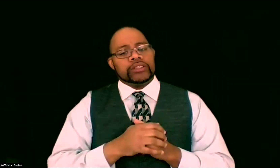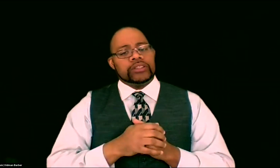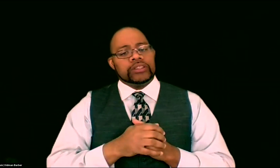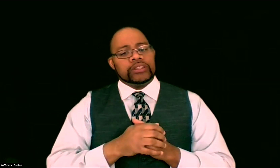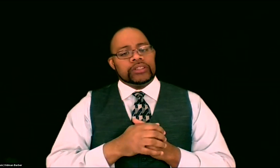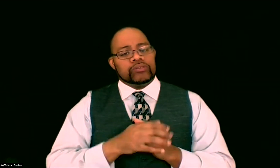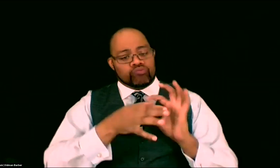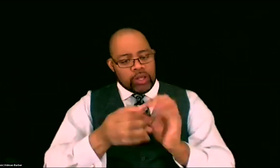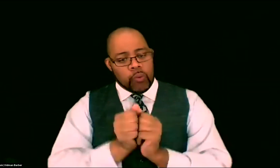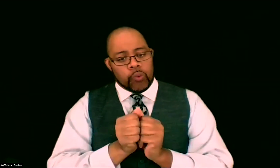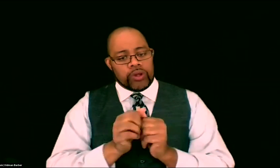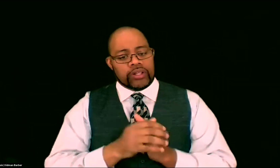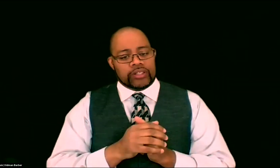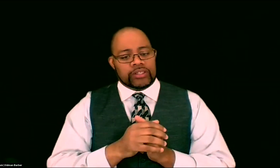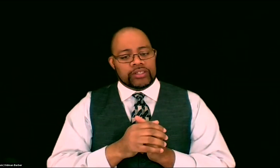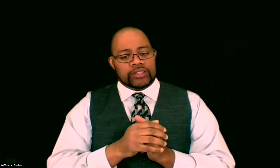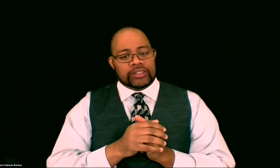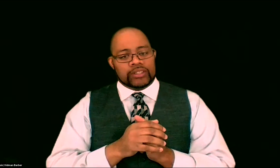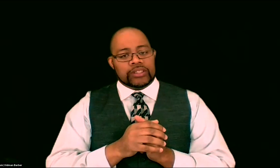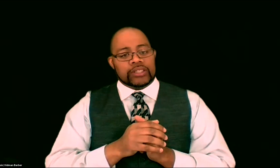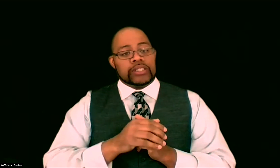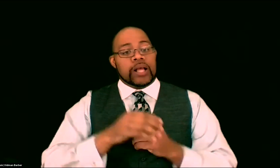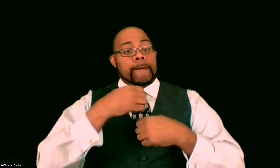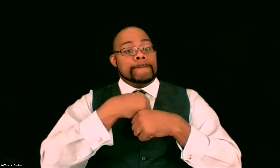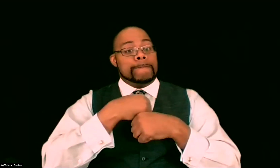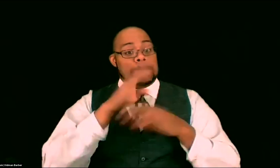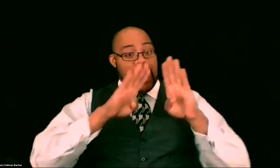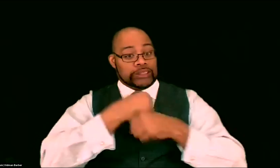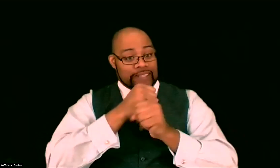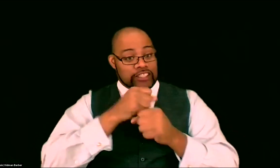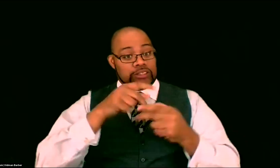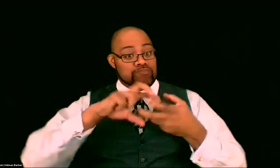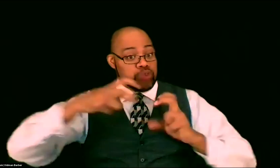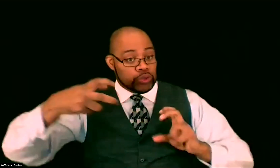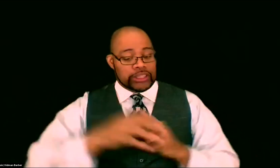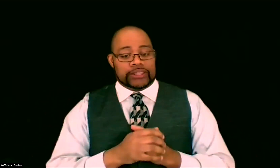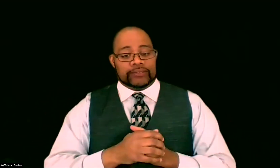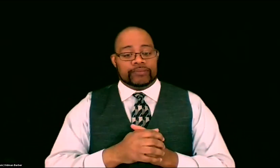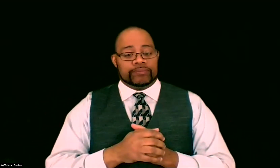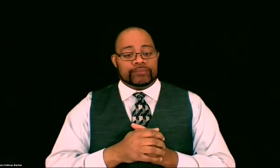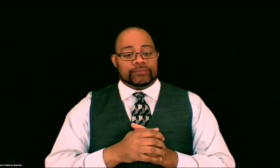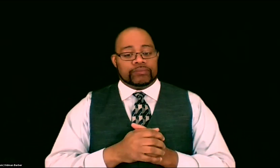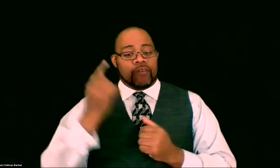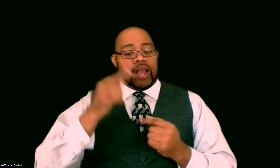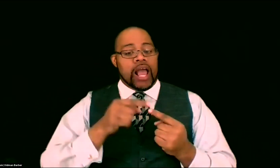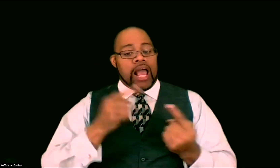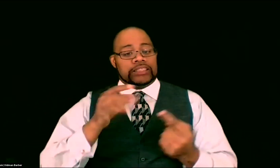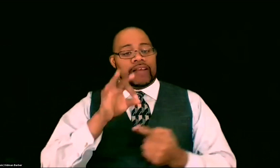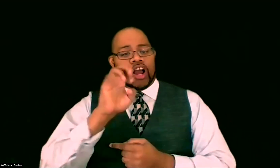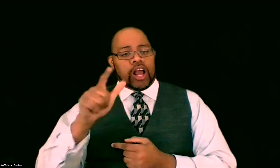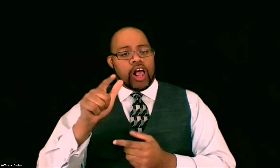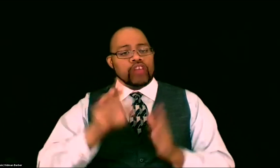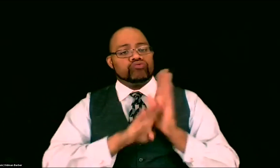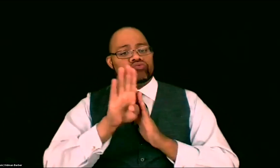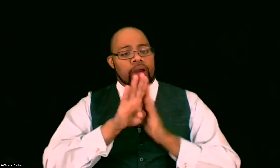among trihalose biosynthesis proteins, implications for antifungal drug